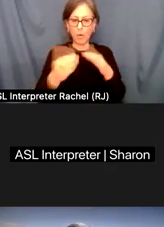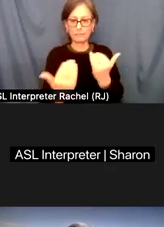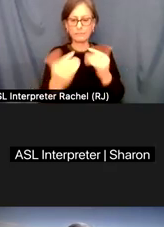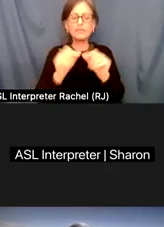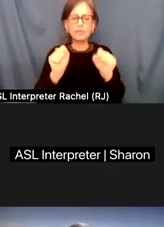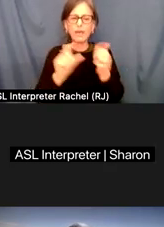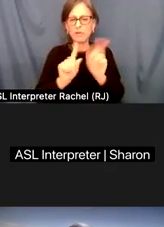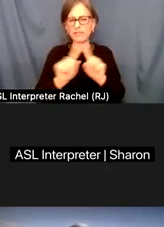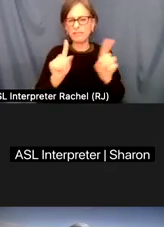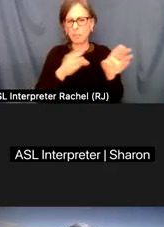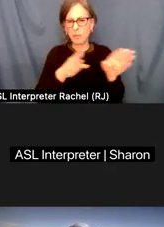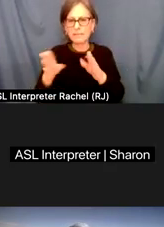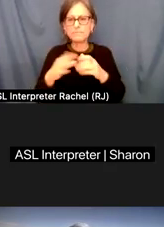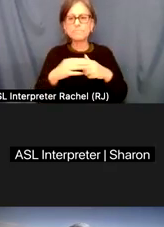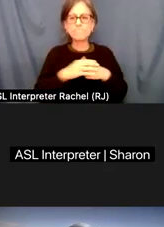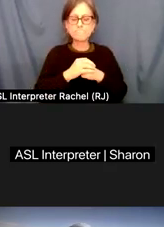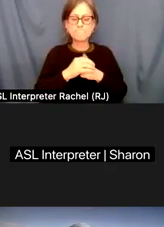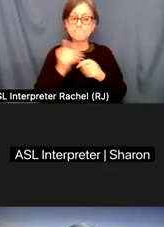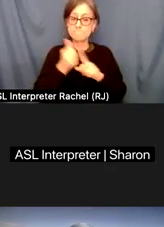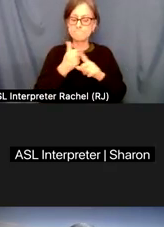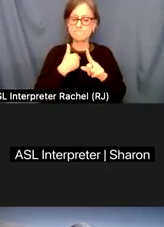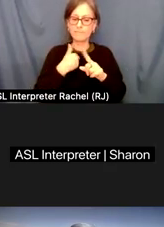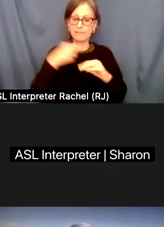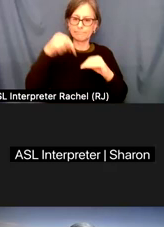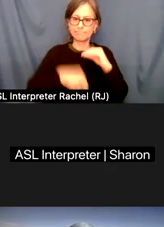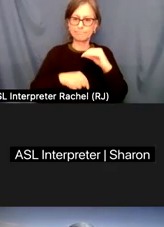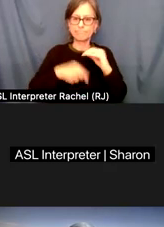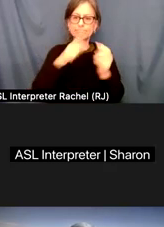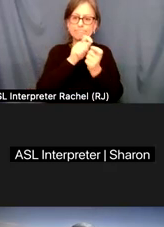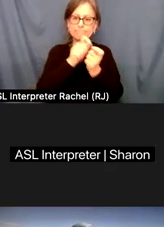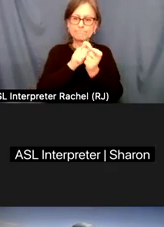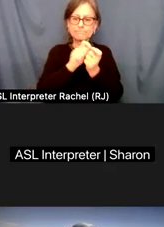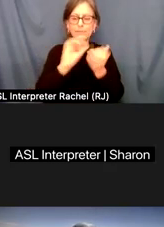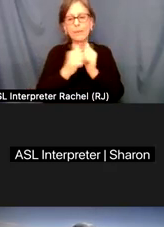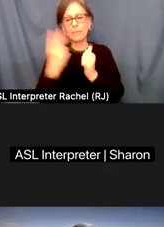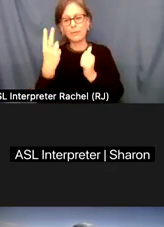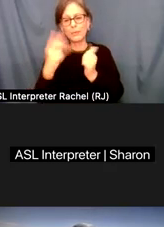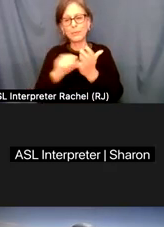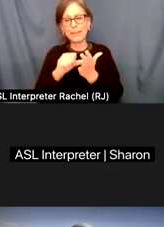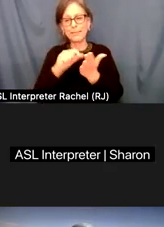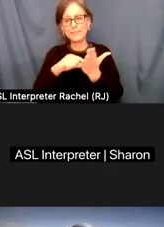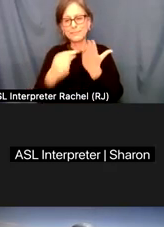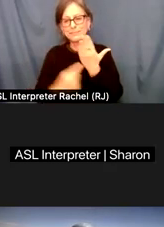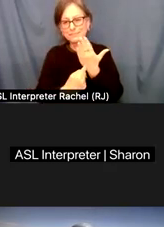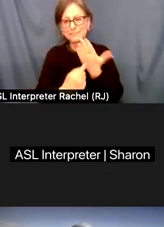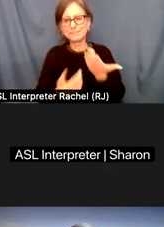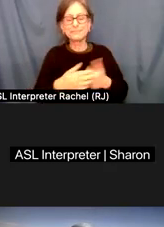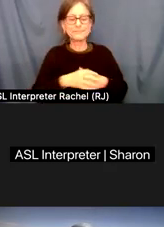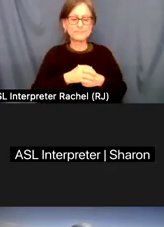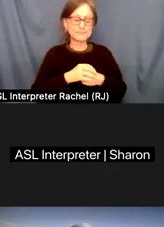out. And it has a lot more details than the 2-page document, and also